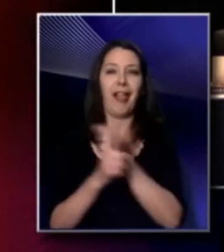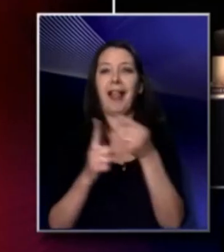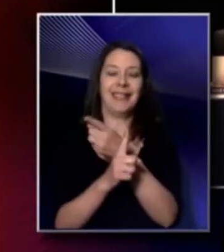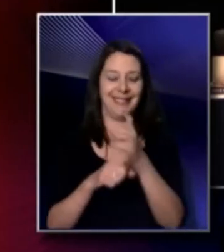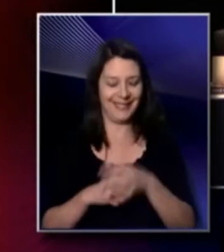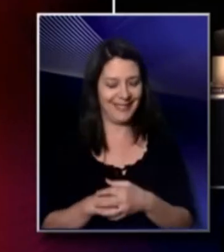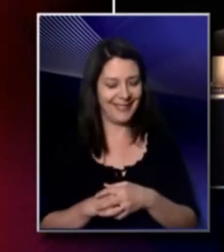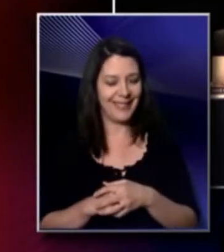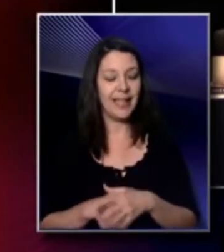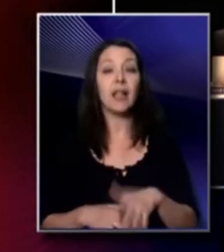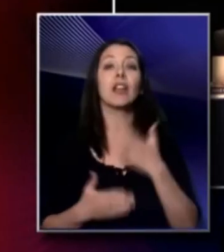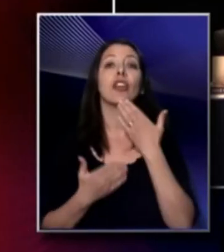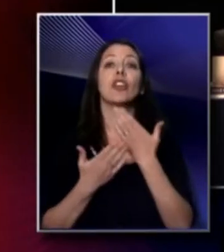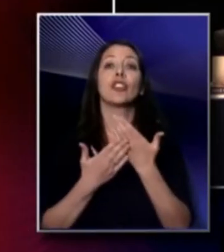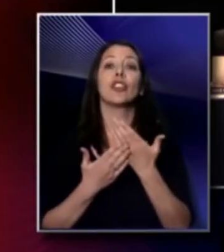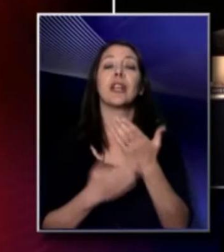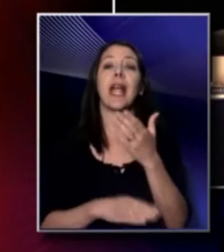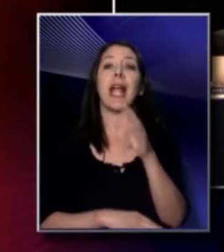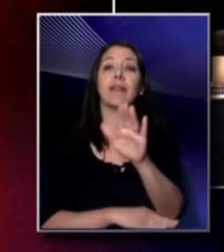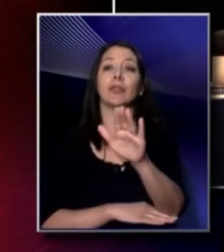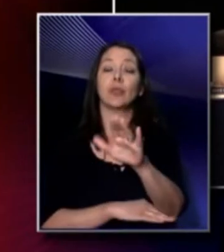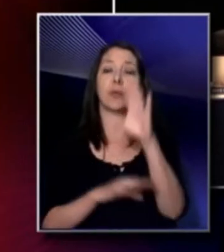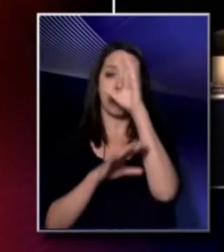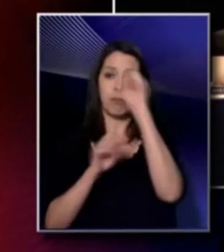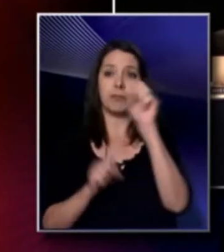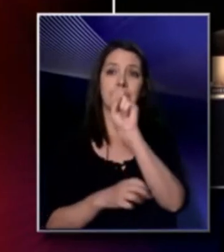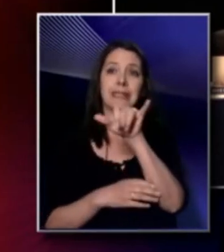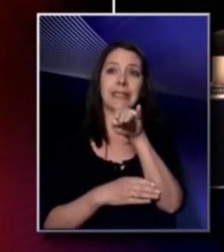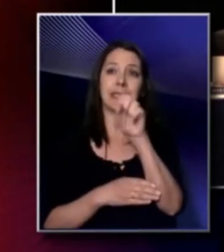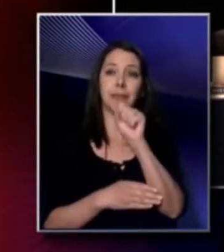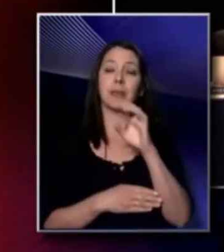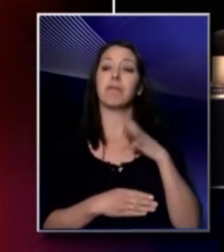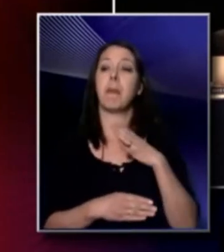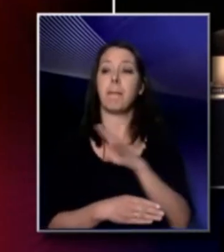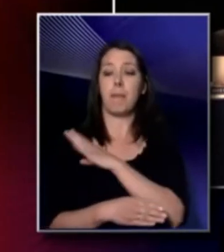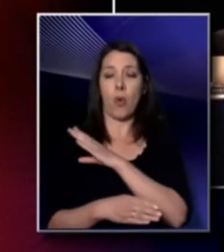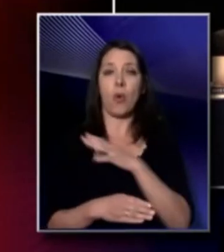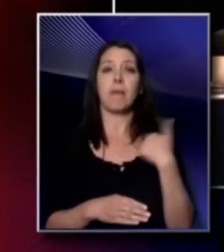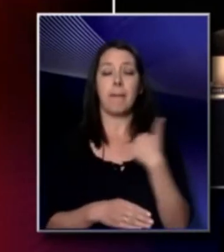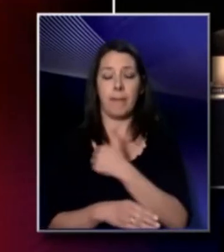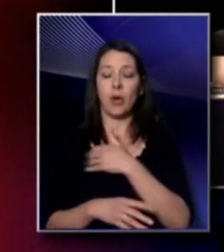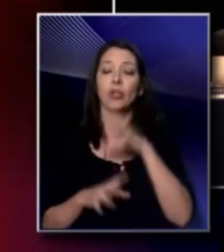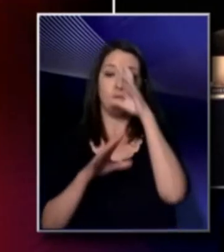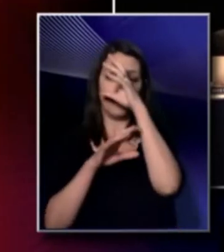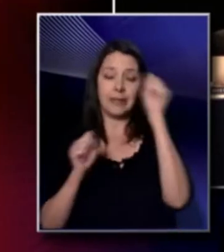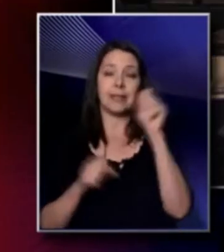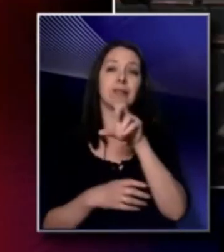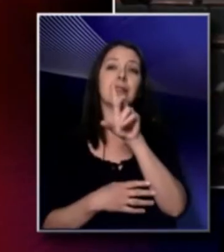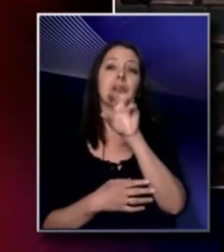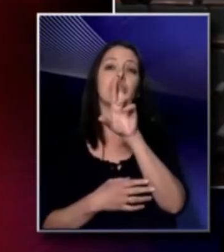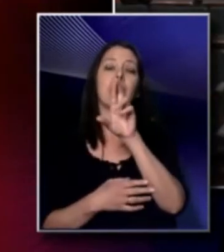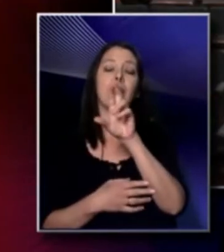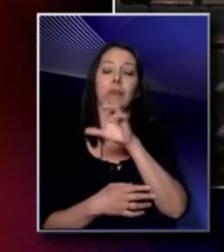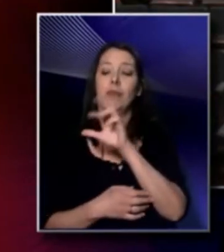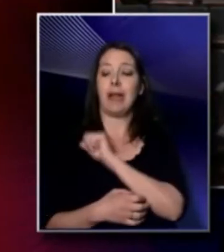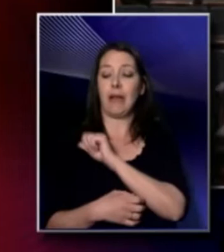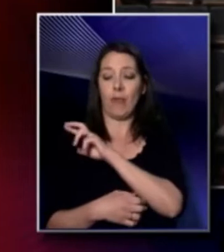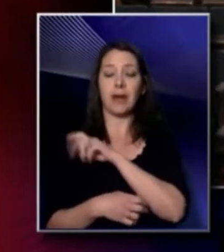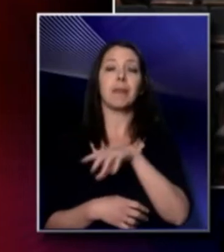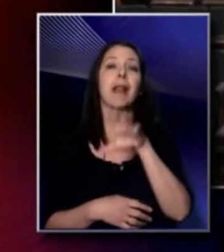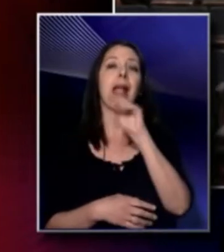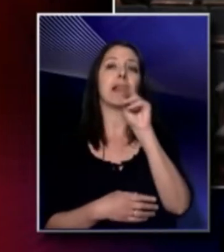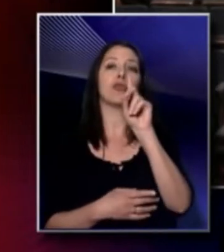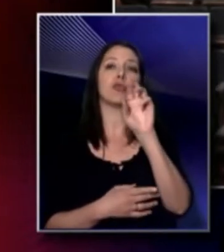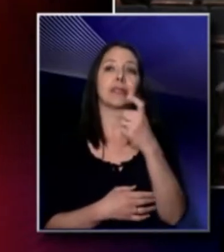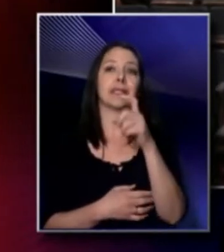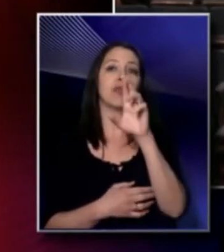Good afternoon, Board President Sims, members of the board, Superintendent Reichman, Dr. Rex. This is Maria Murphy.